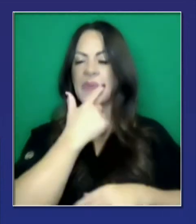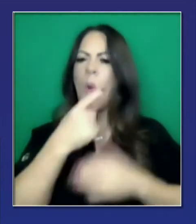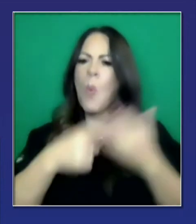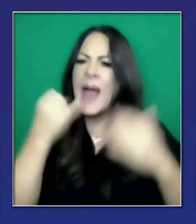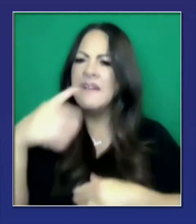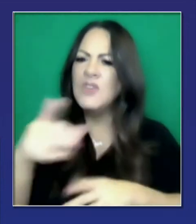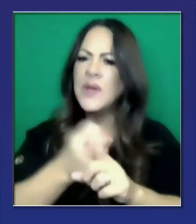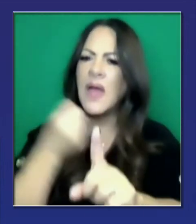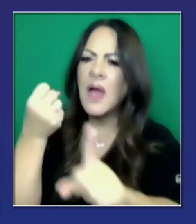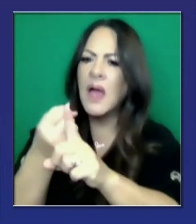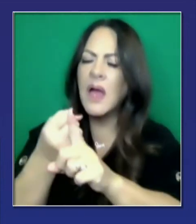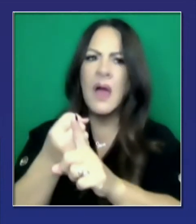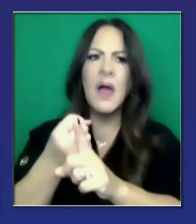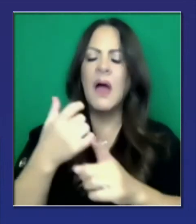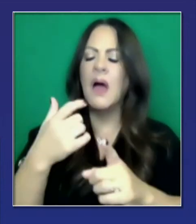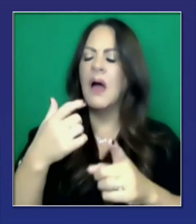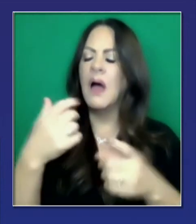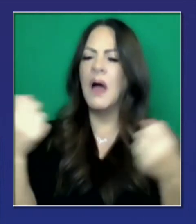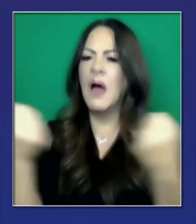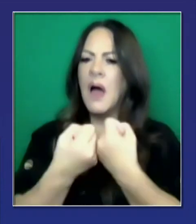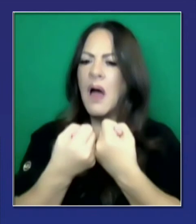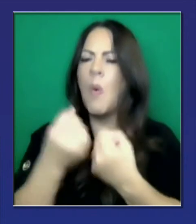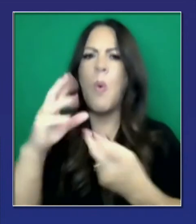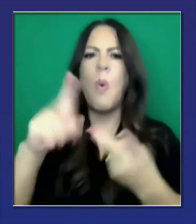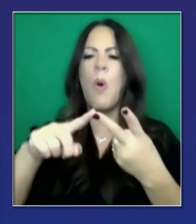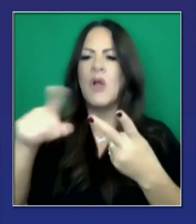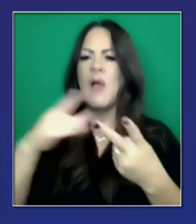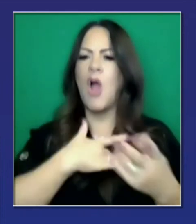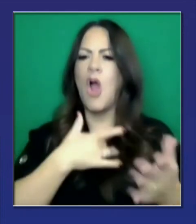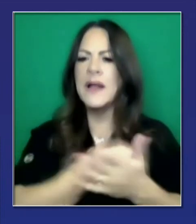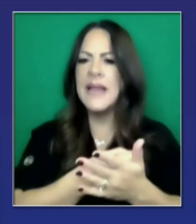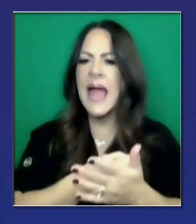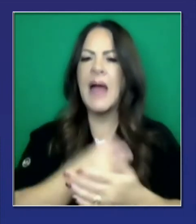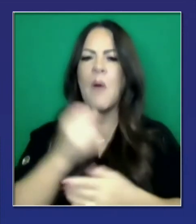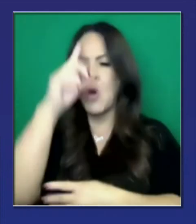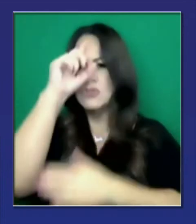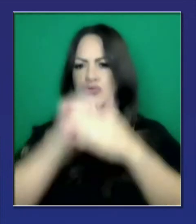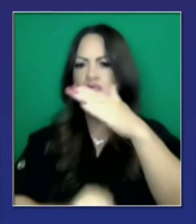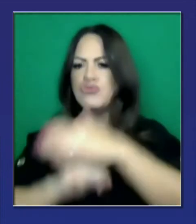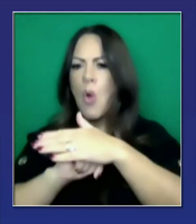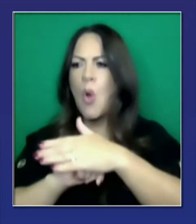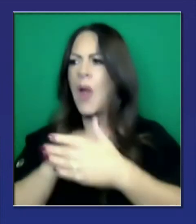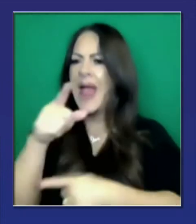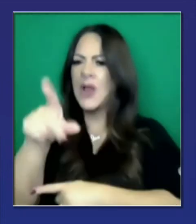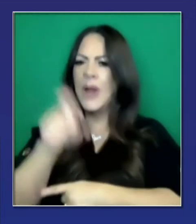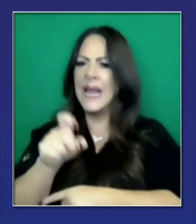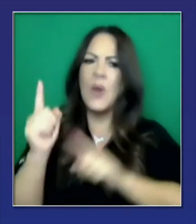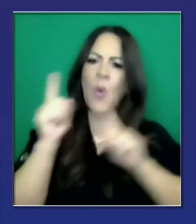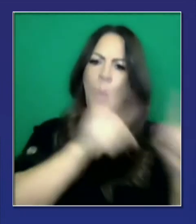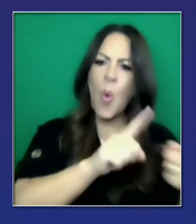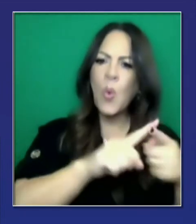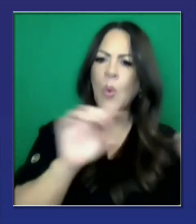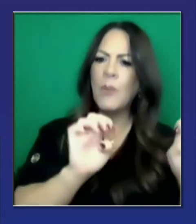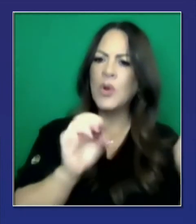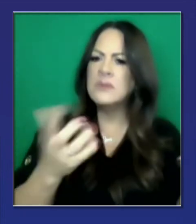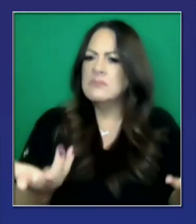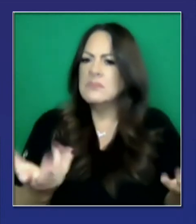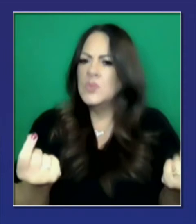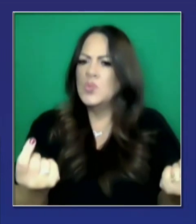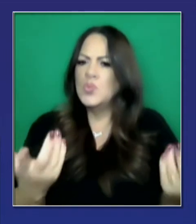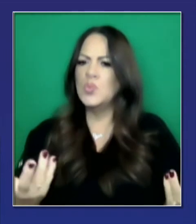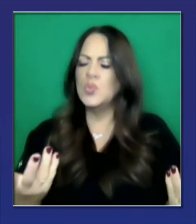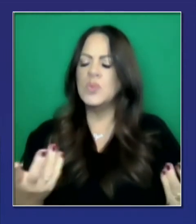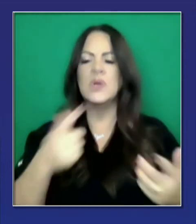heart attack, you have a car accident, or you have other acute care needs, the impact of this virus, this pandemic, is